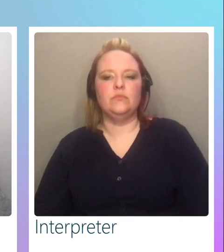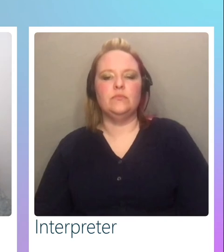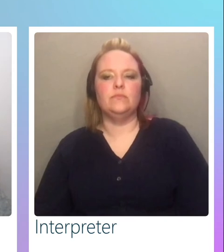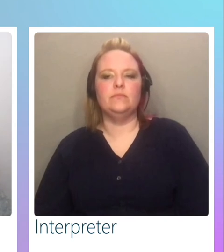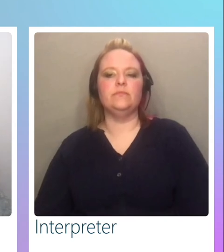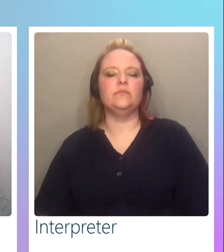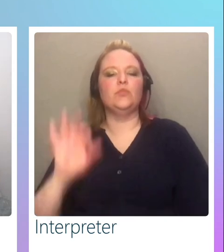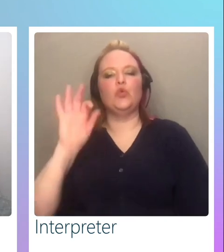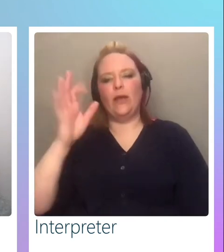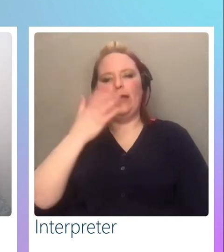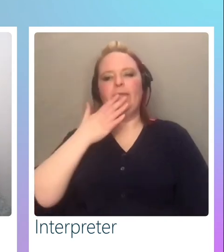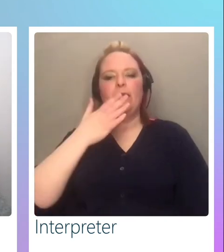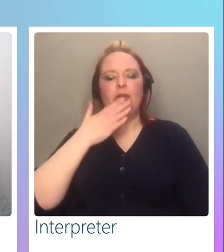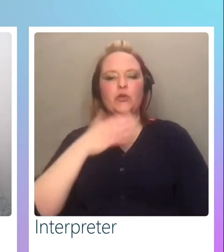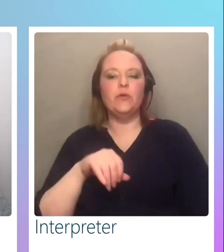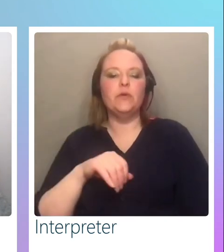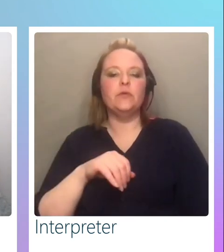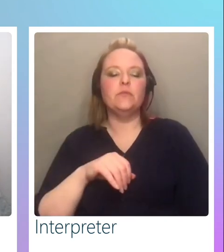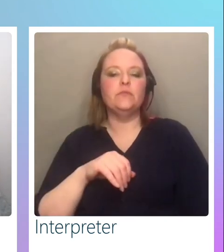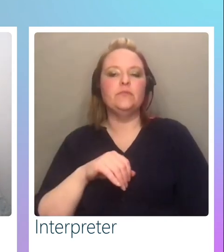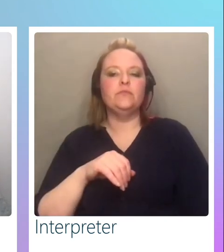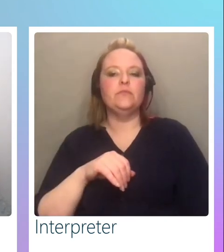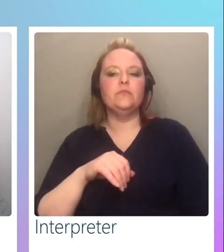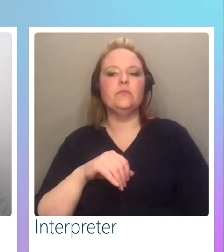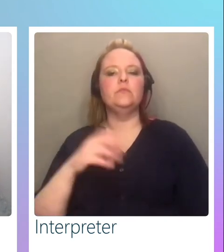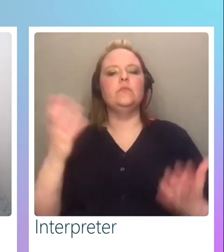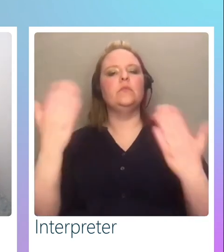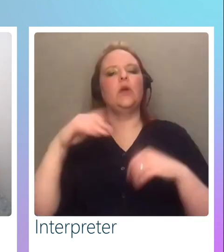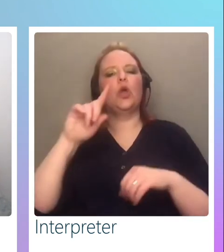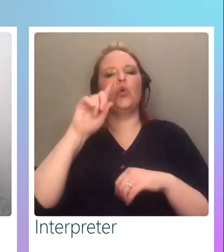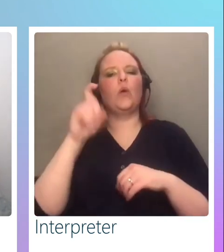Great. Thank you. Here's a question